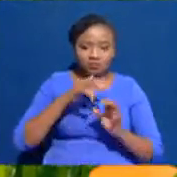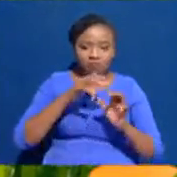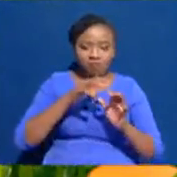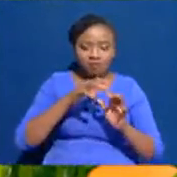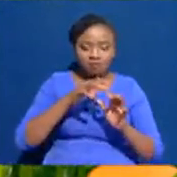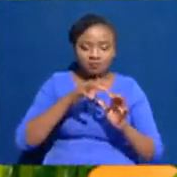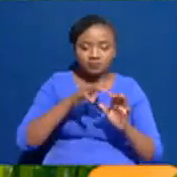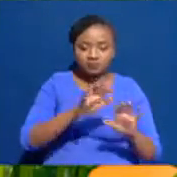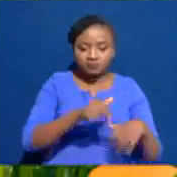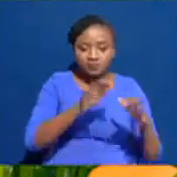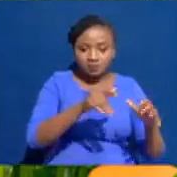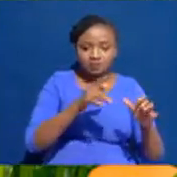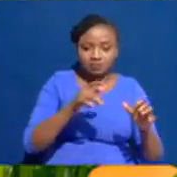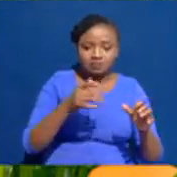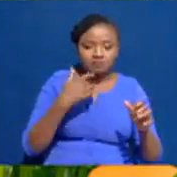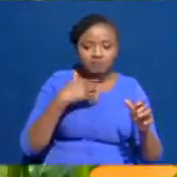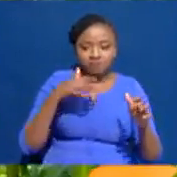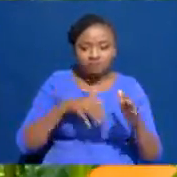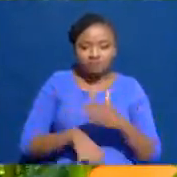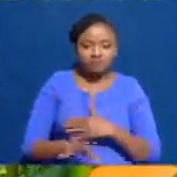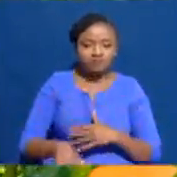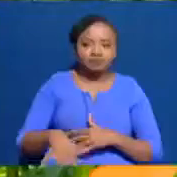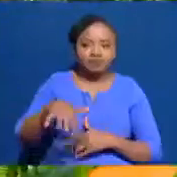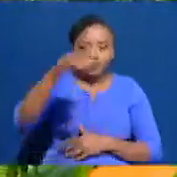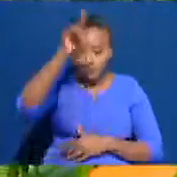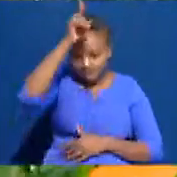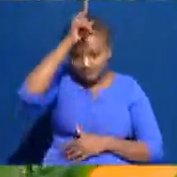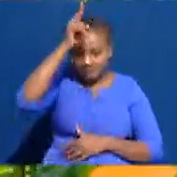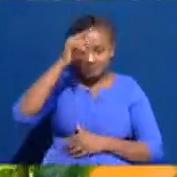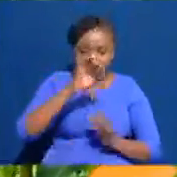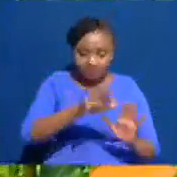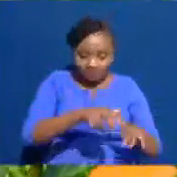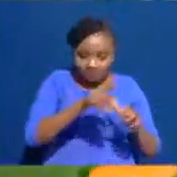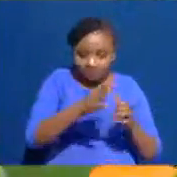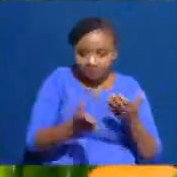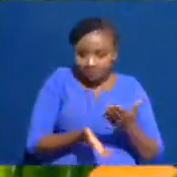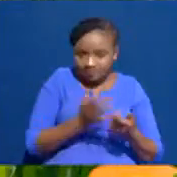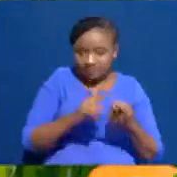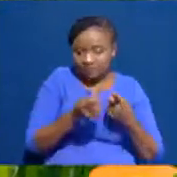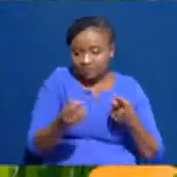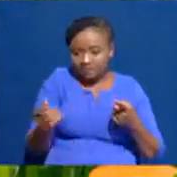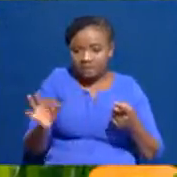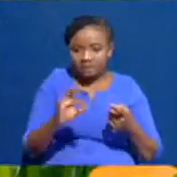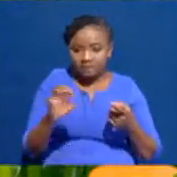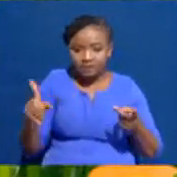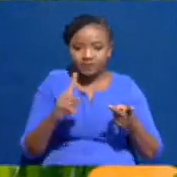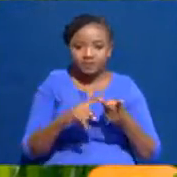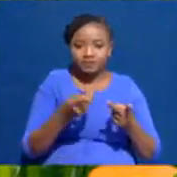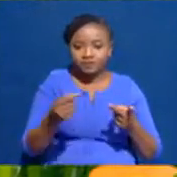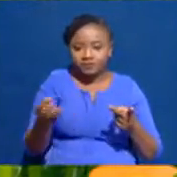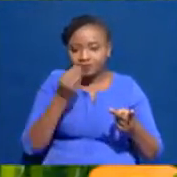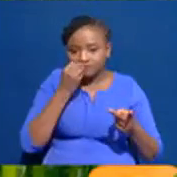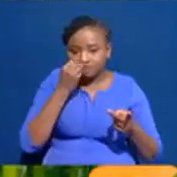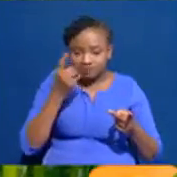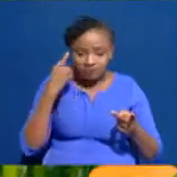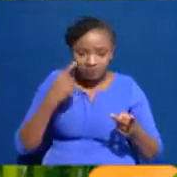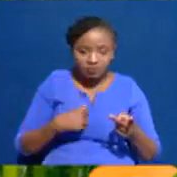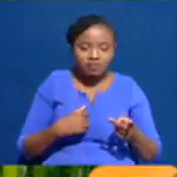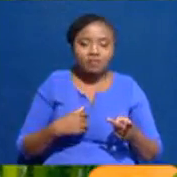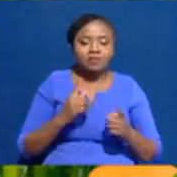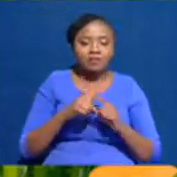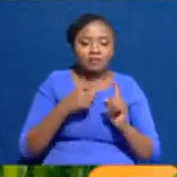growing up in the village. Farming took me to school, farming fed me. But as I was growing up